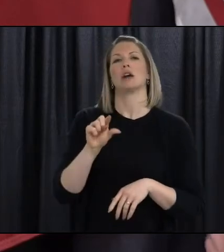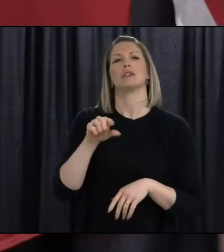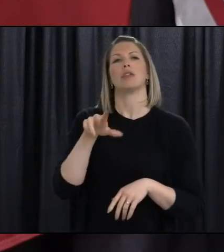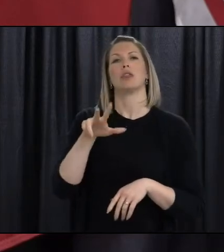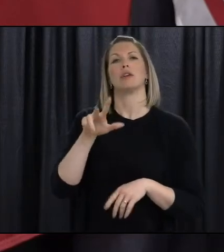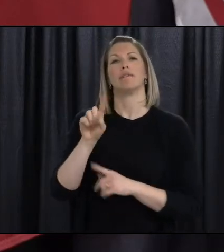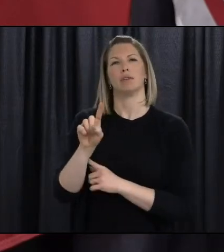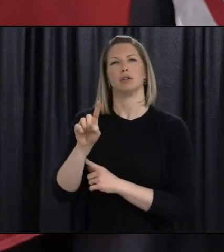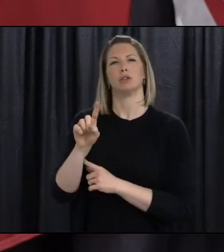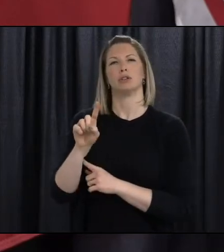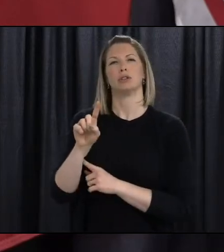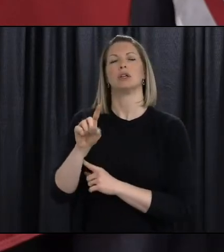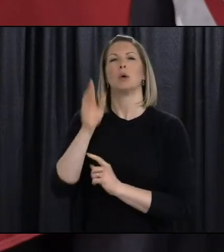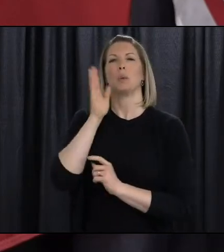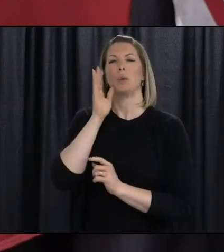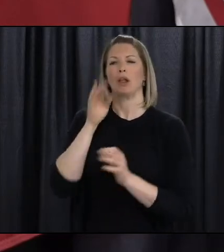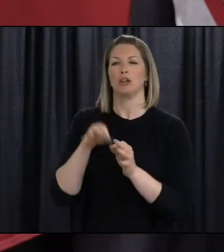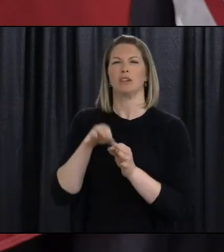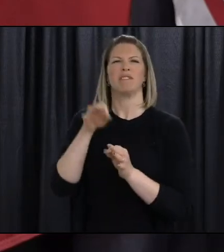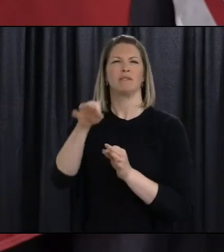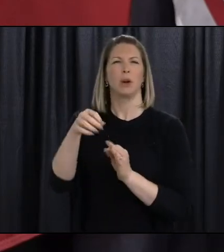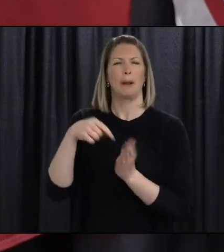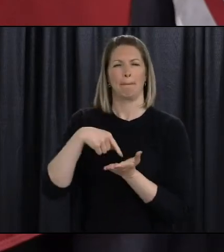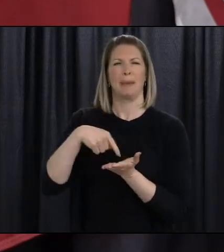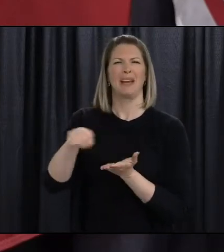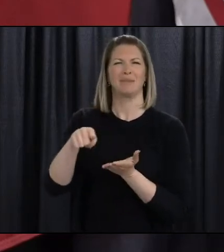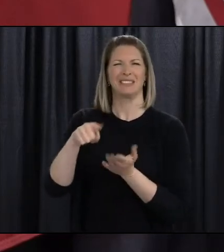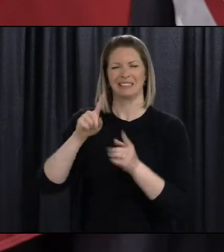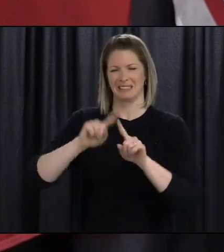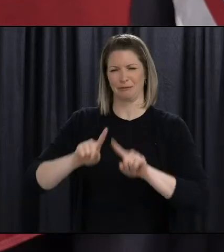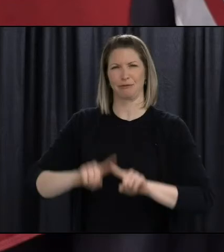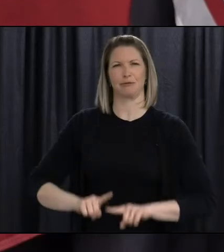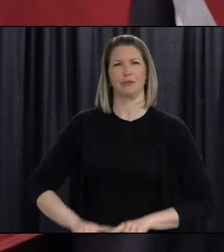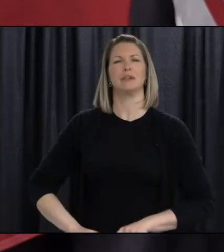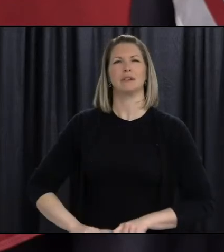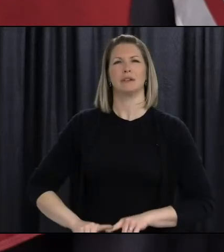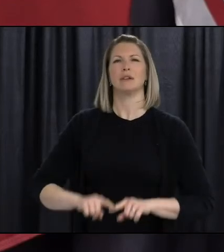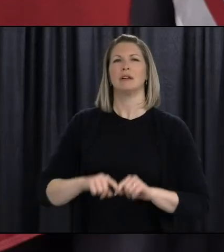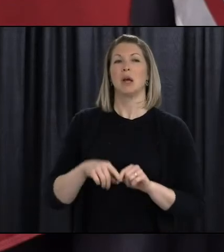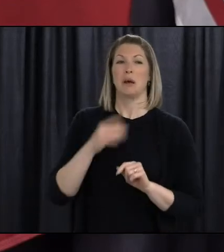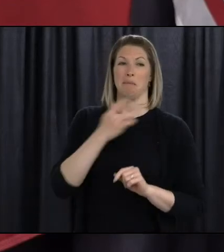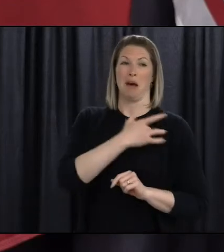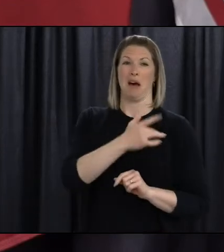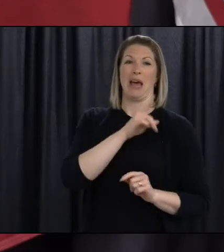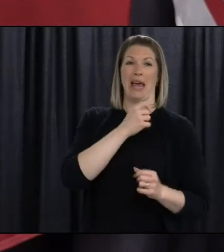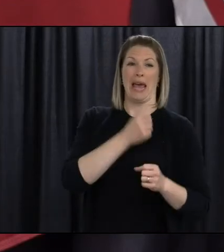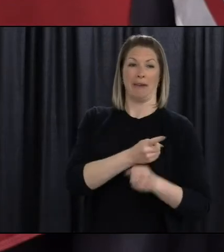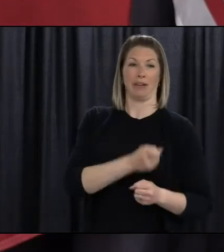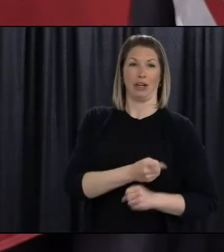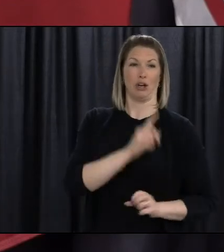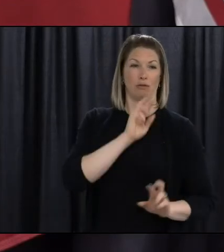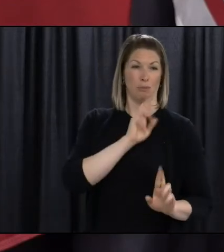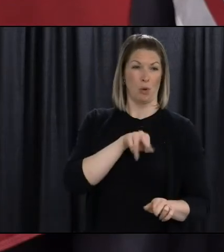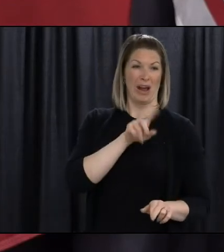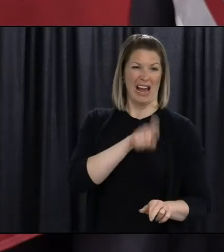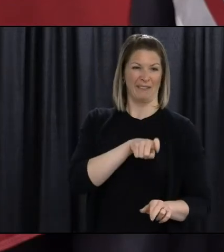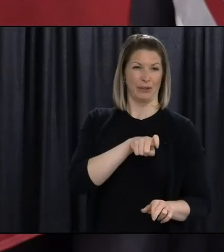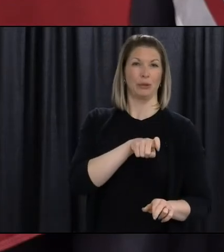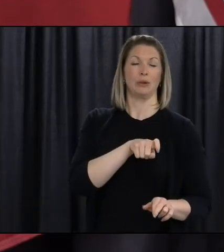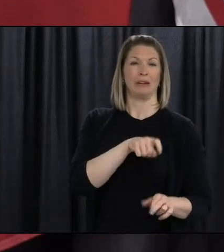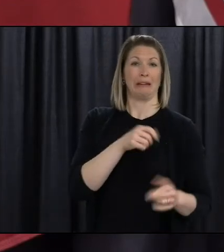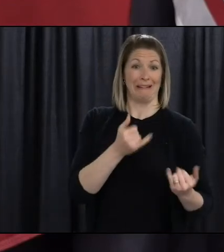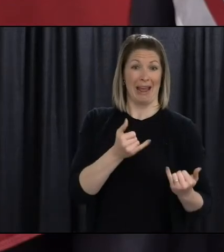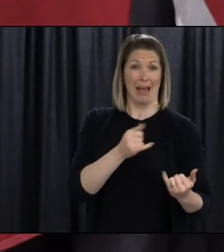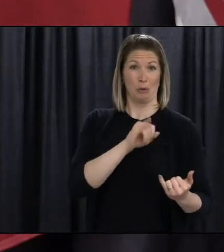This is something that employers have to report to normally in normal times on an annual basis. Clearance letters